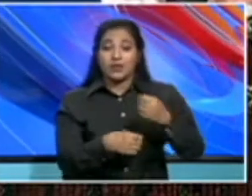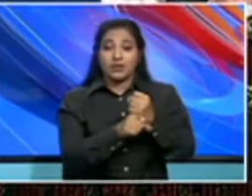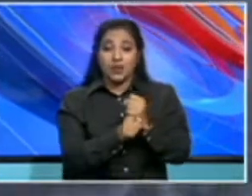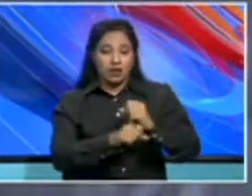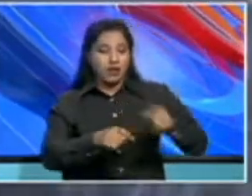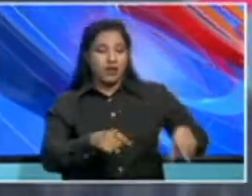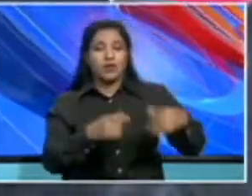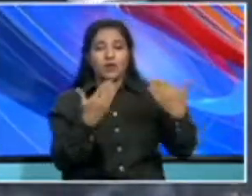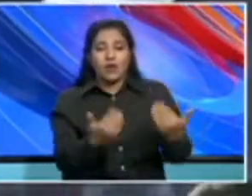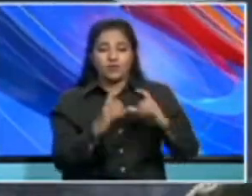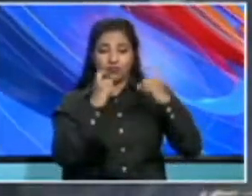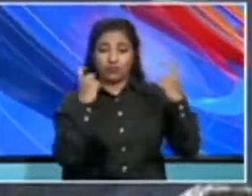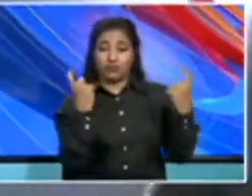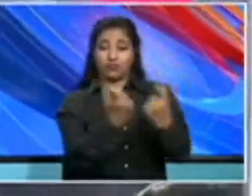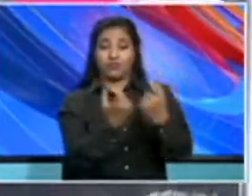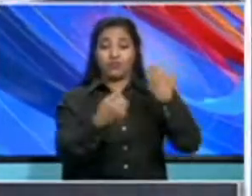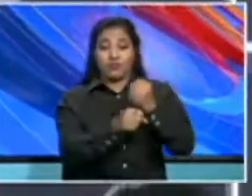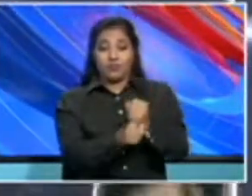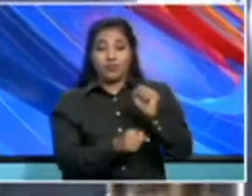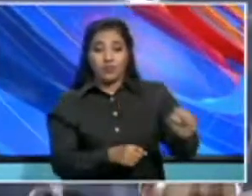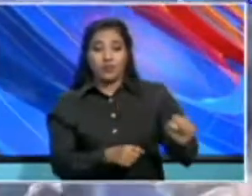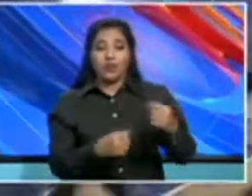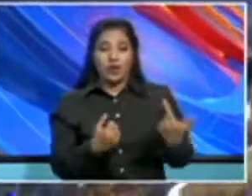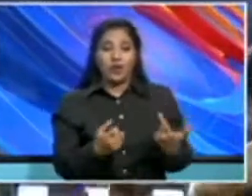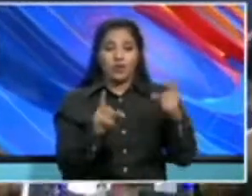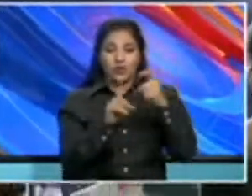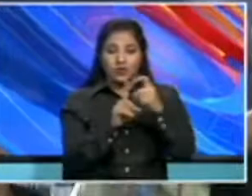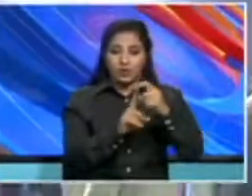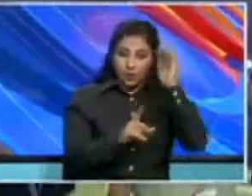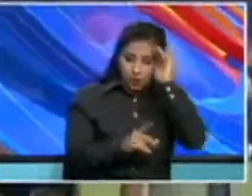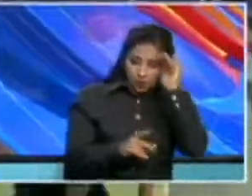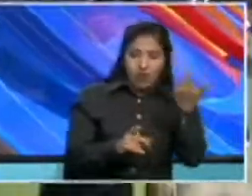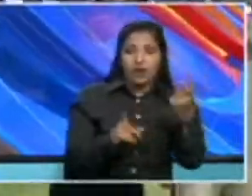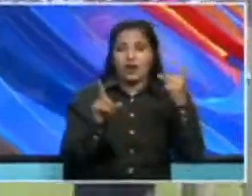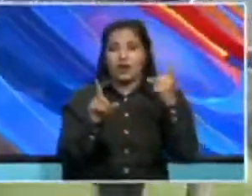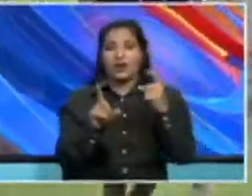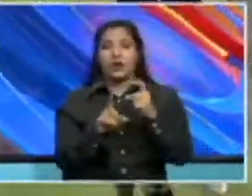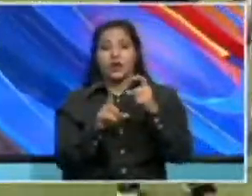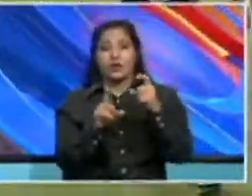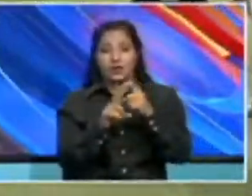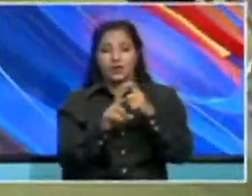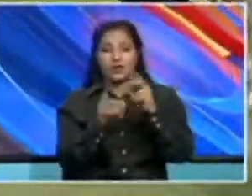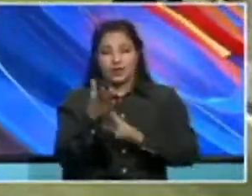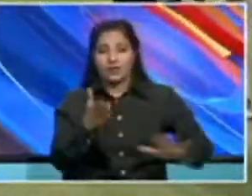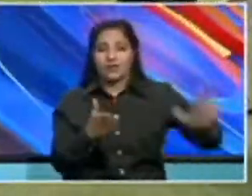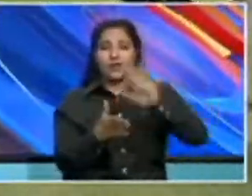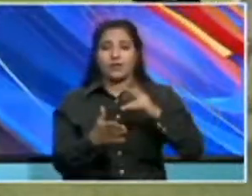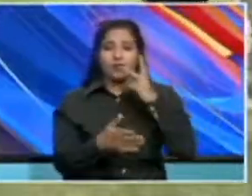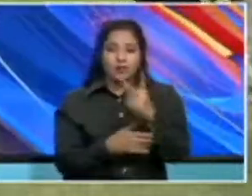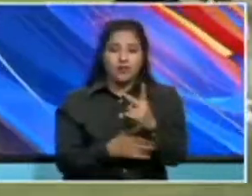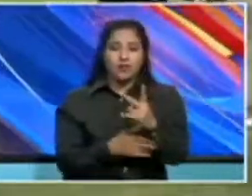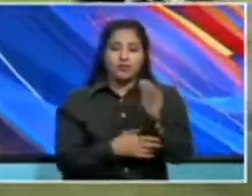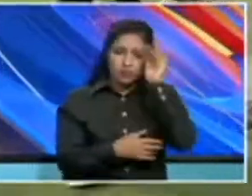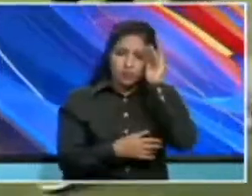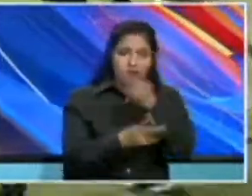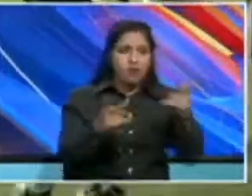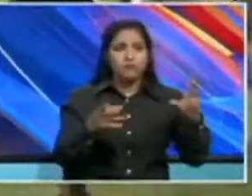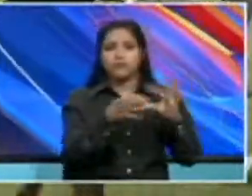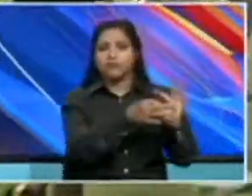stadium. And you're watching this live on Doordarshan and Prasar Bharati. And of course, our YouTube channel